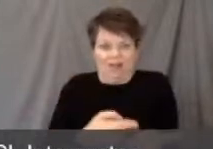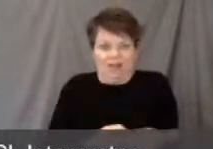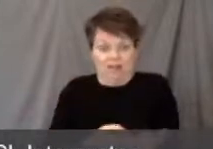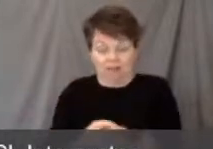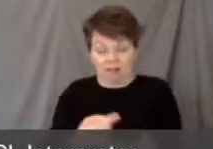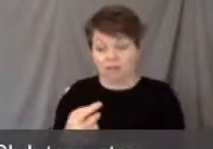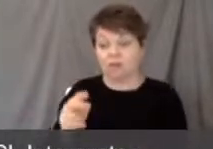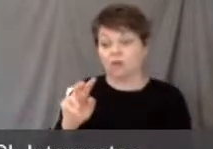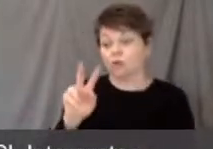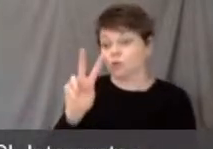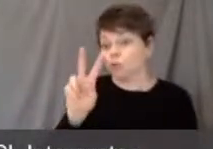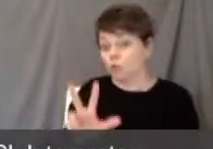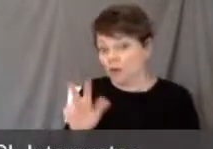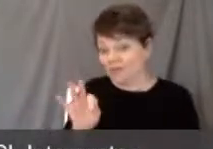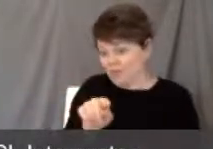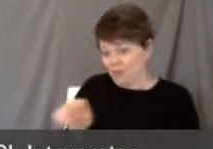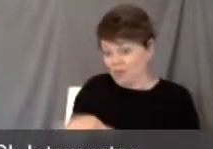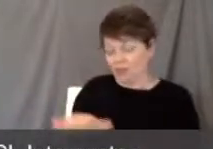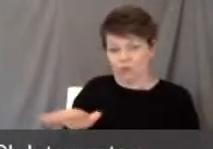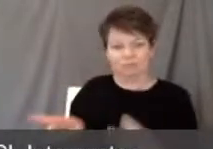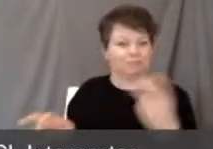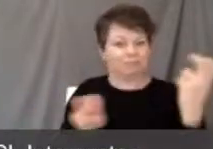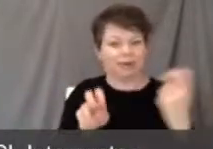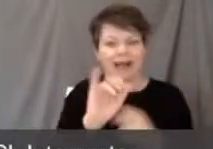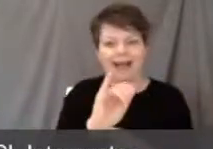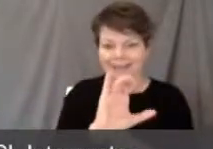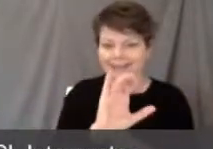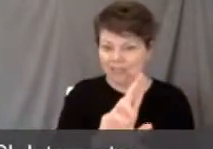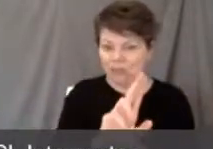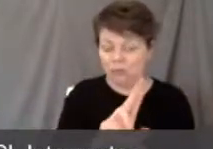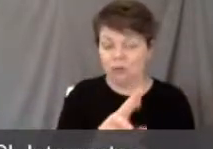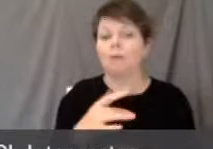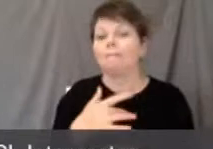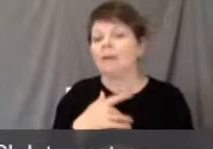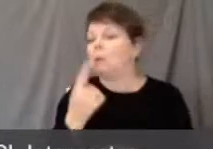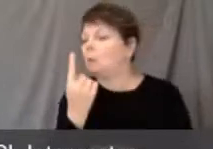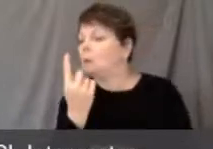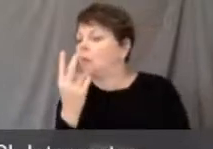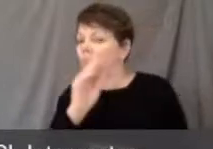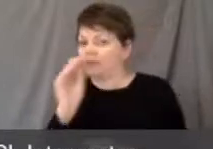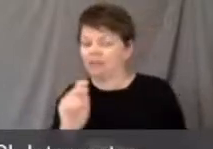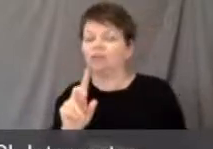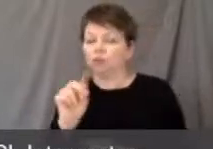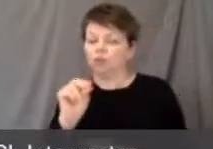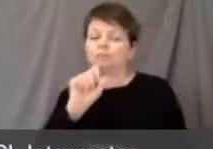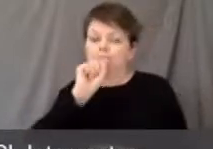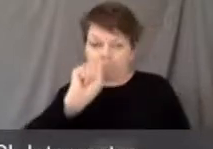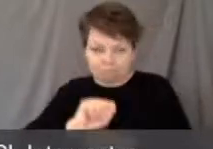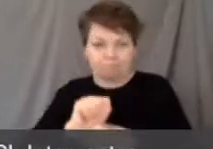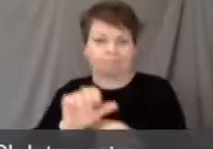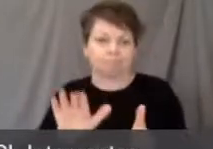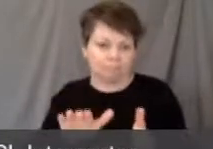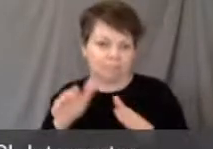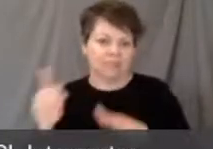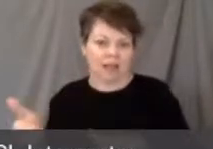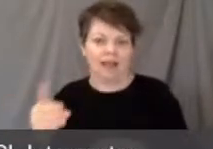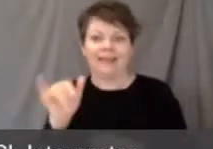children end up in the intensive care unit, and about 1 to 2% end up dying from this syndrome. Next slide, please.